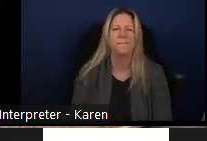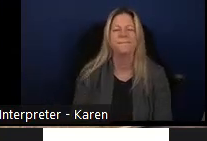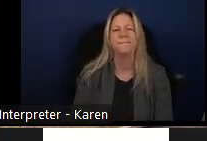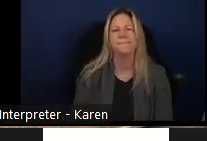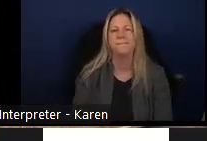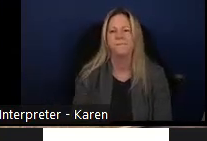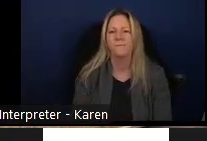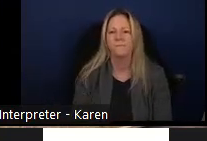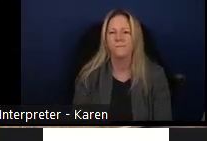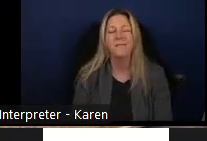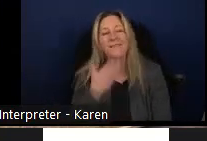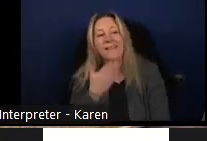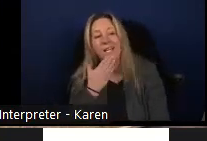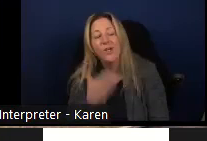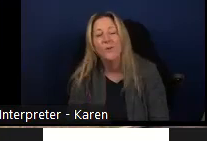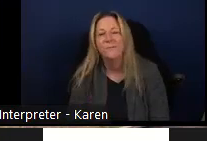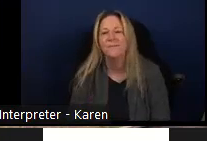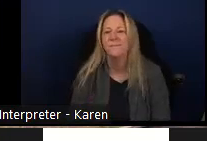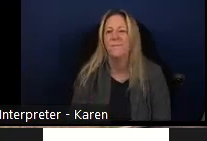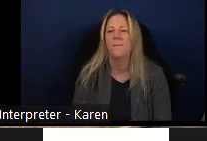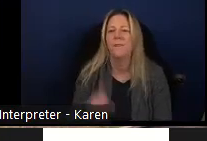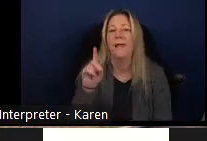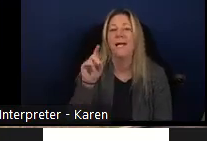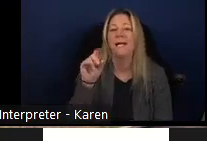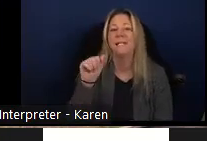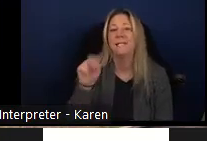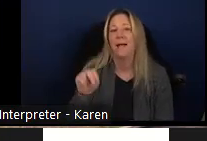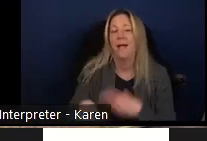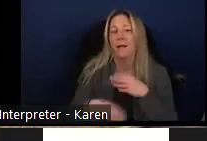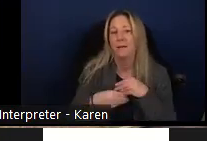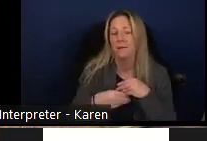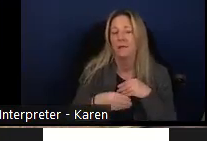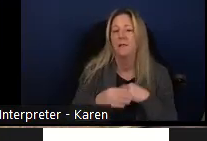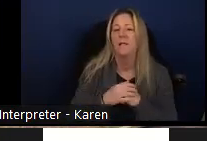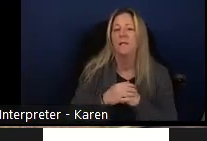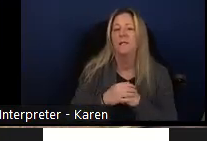Perfect, thank you. One thing that I would just add on to that, as we were